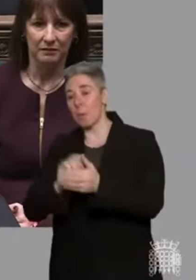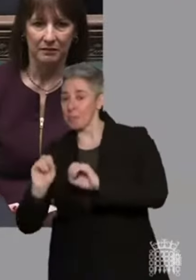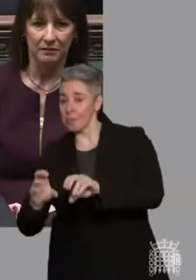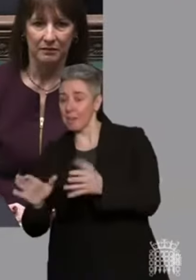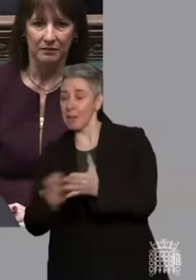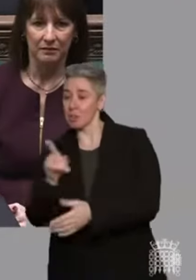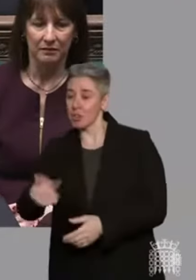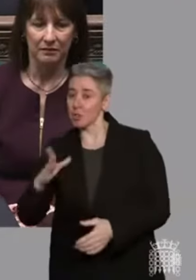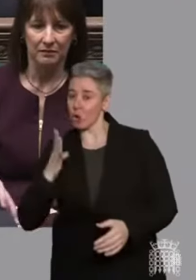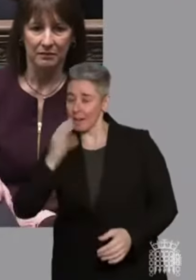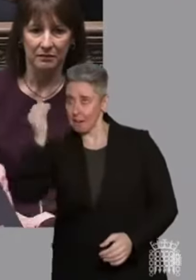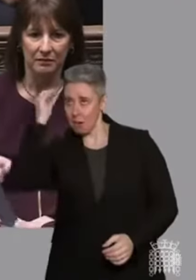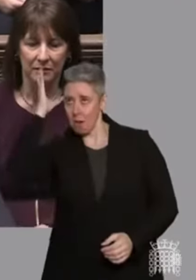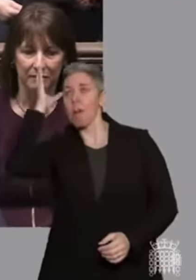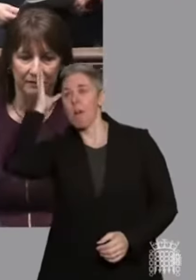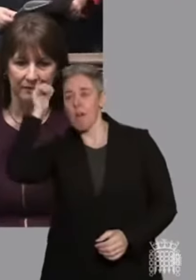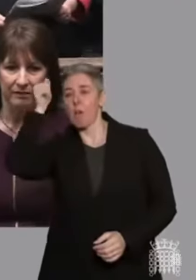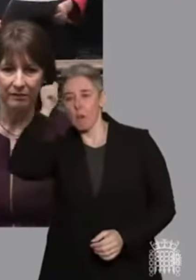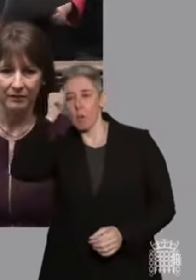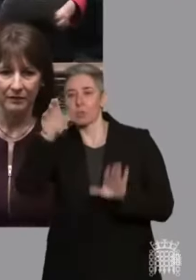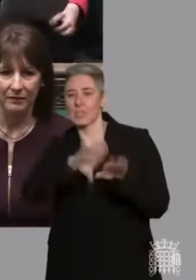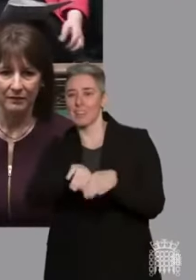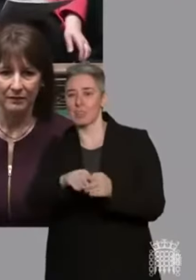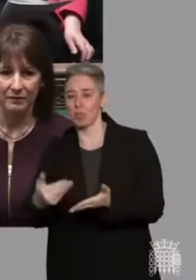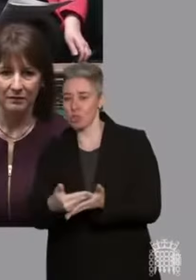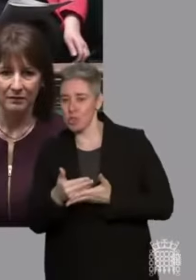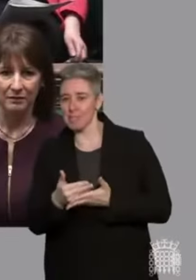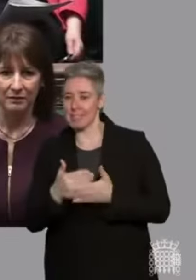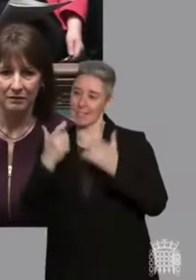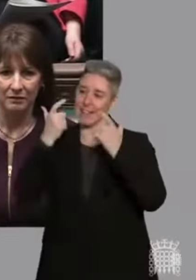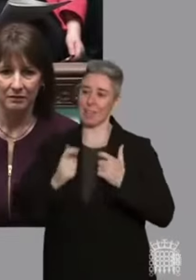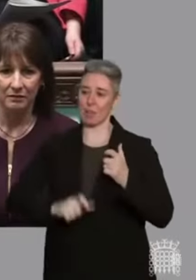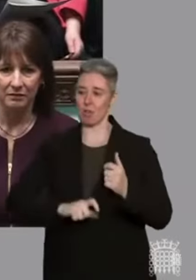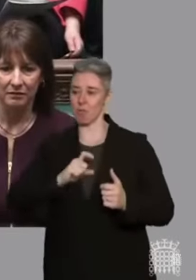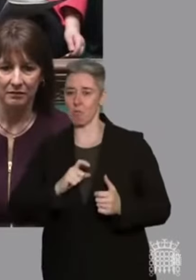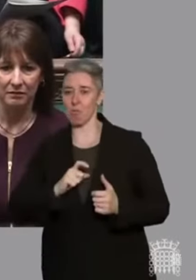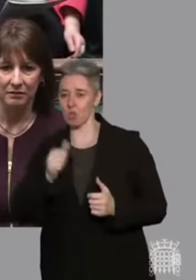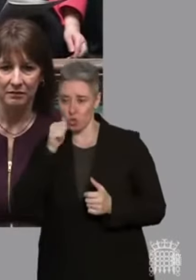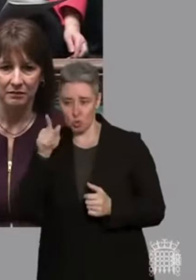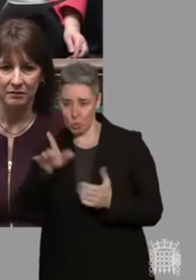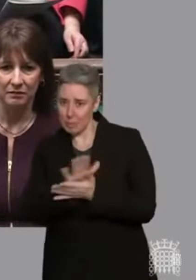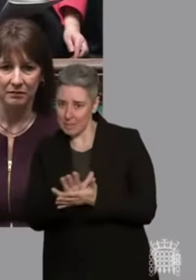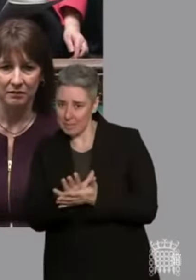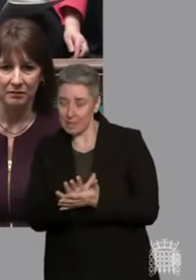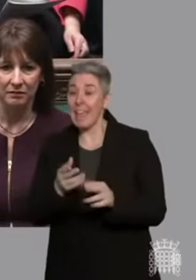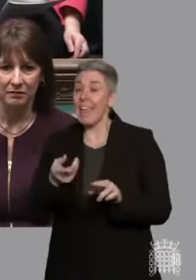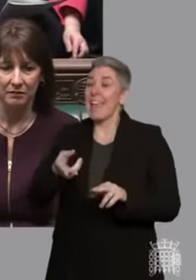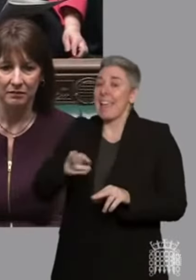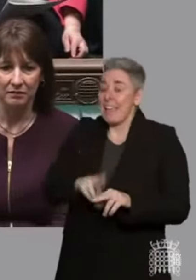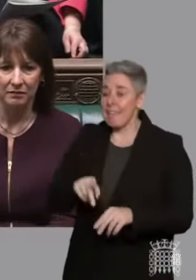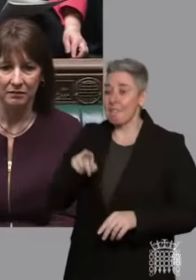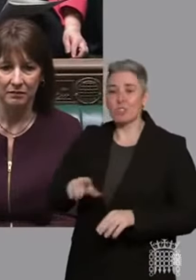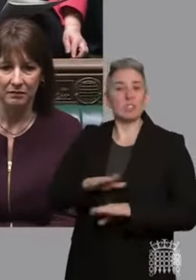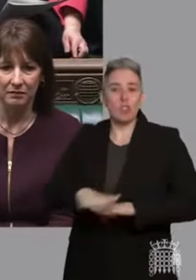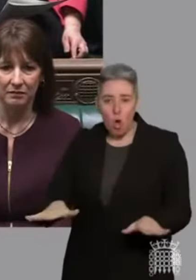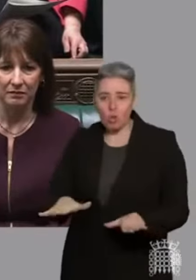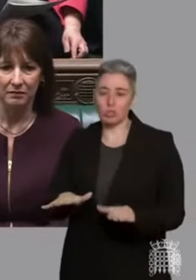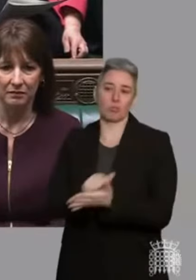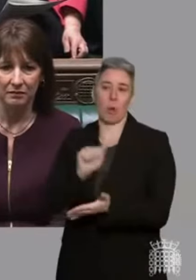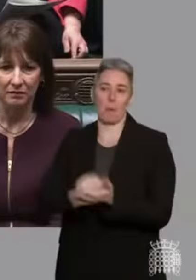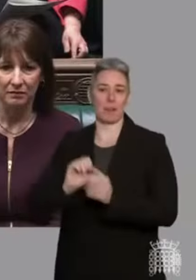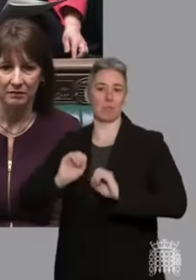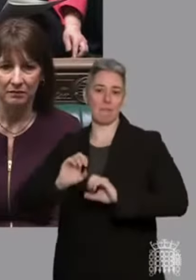legal certainty. If, on the other hand, she's not properly briefed on the national security implications, she's not